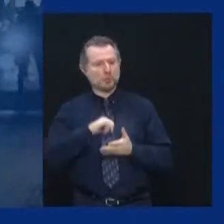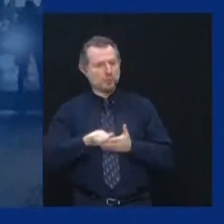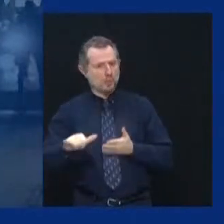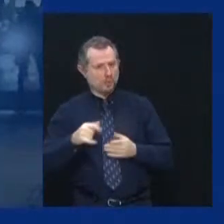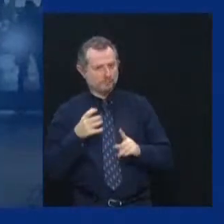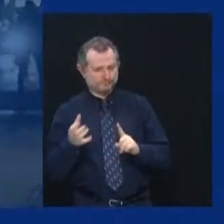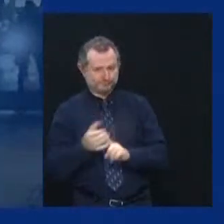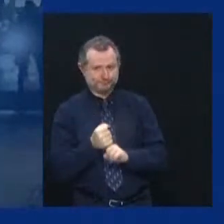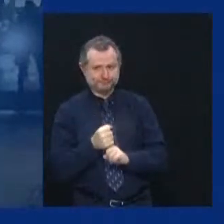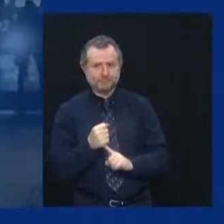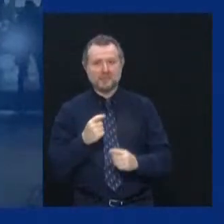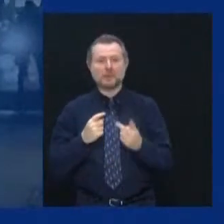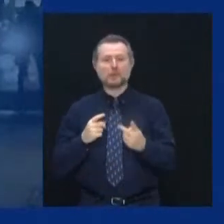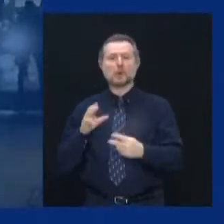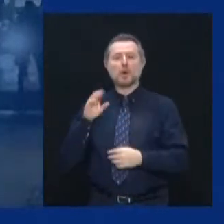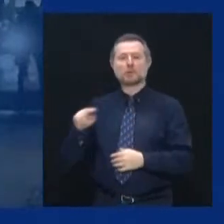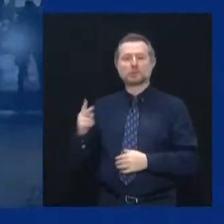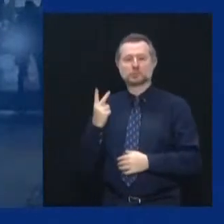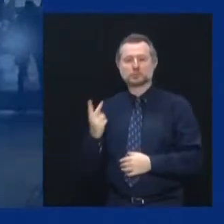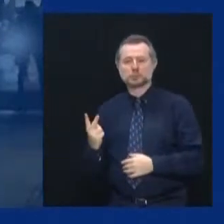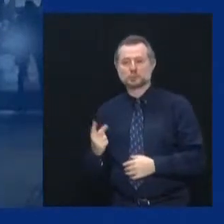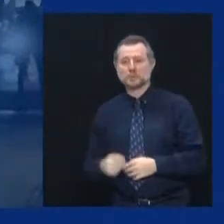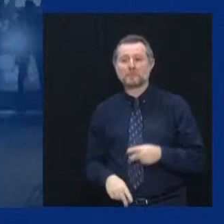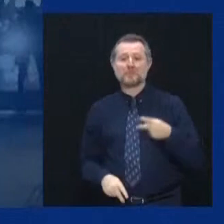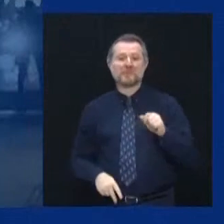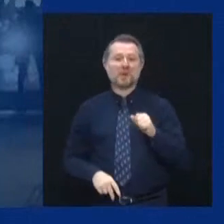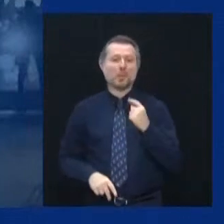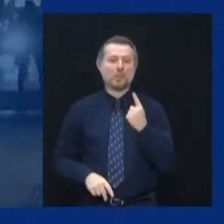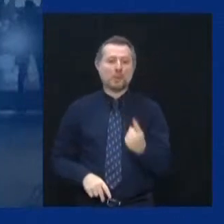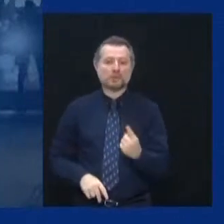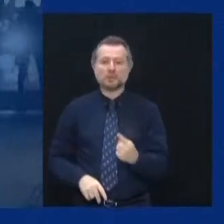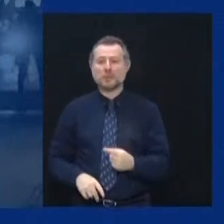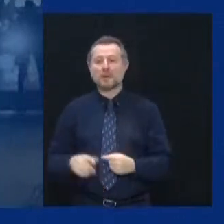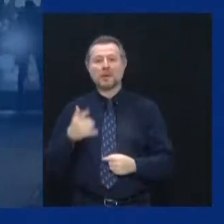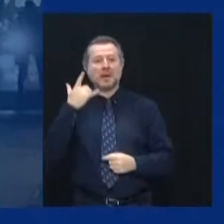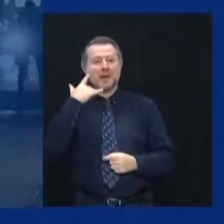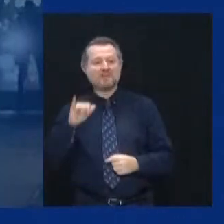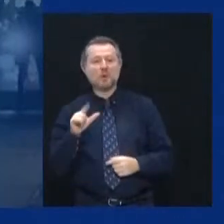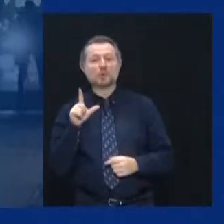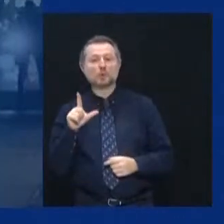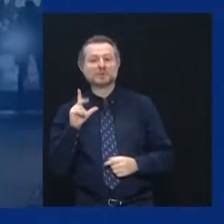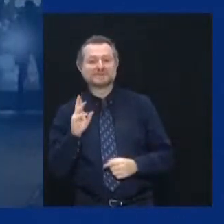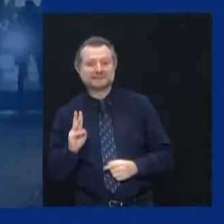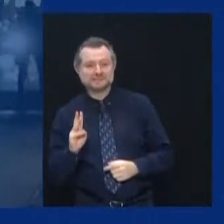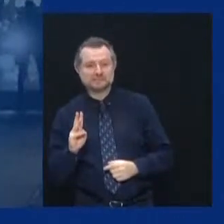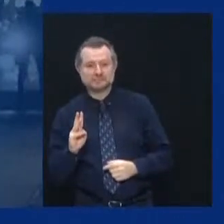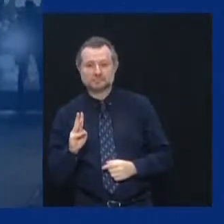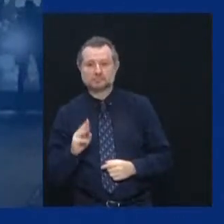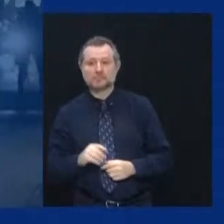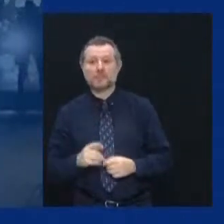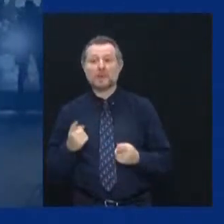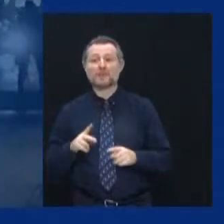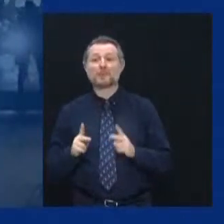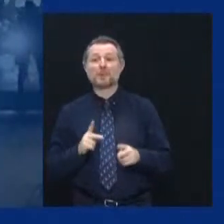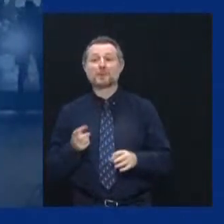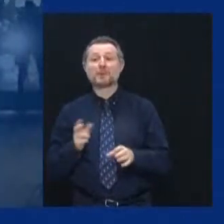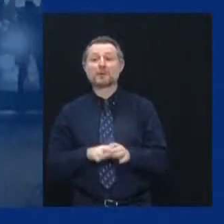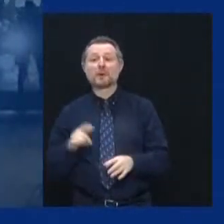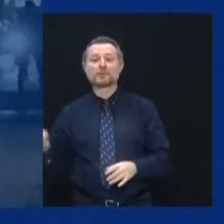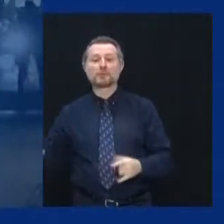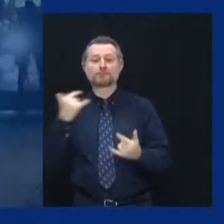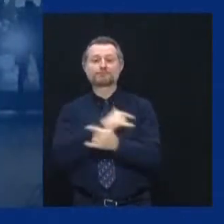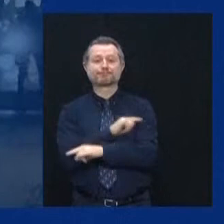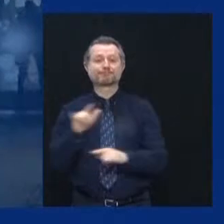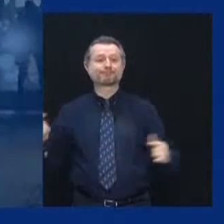in Connecticut, 1 case in Pennsylvania, 26 in California. This is one nation. People get on a plane, they travel.